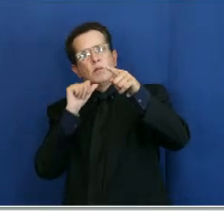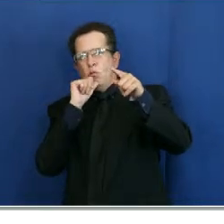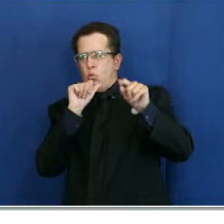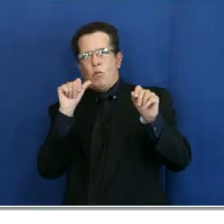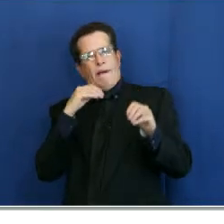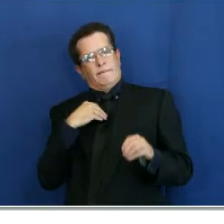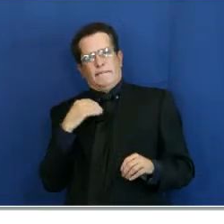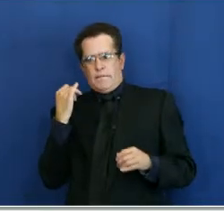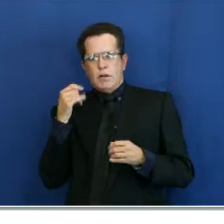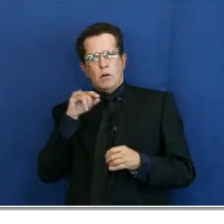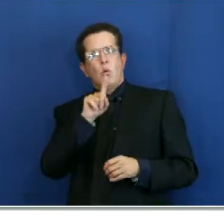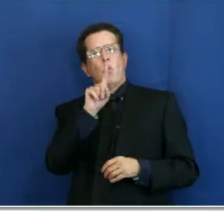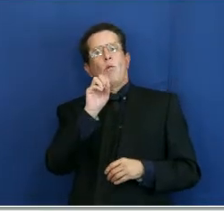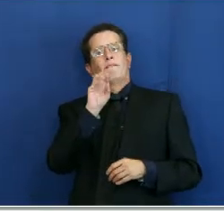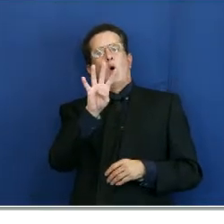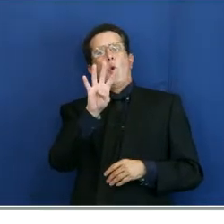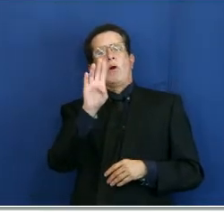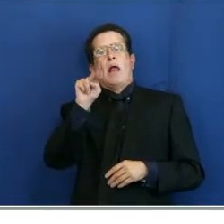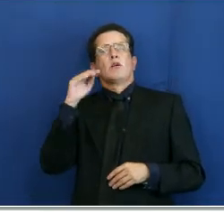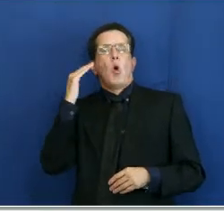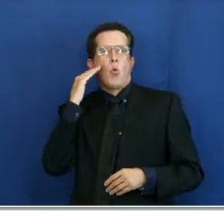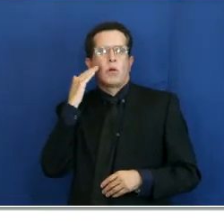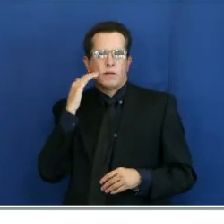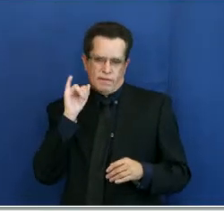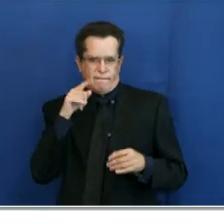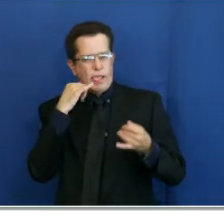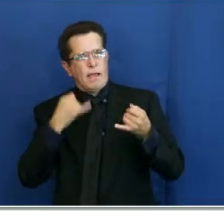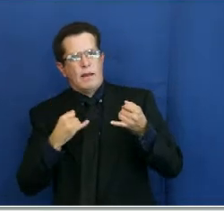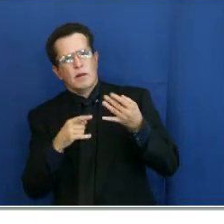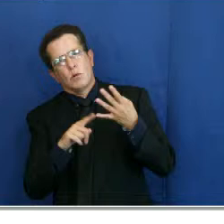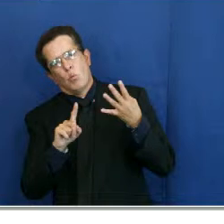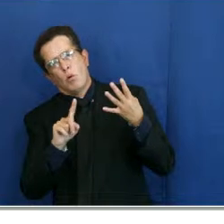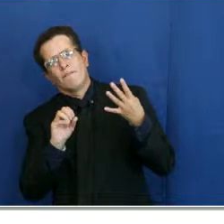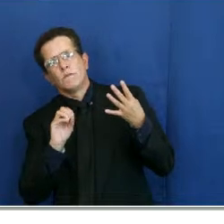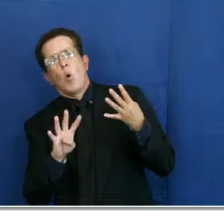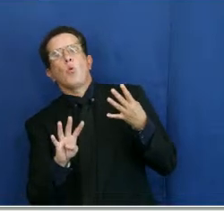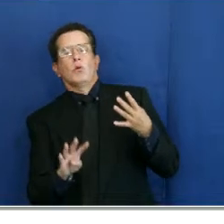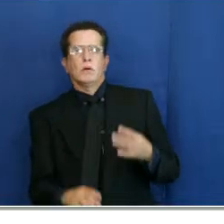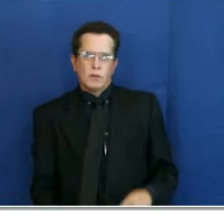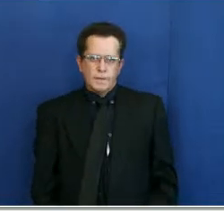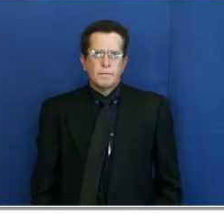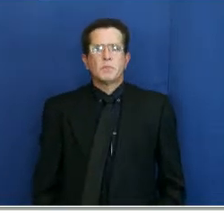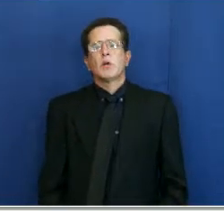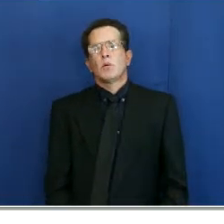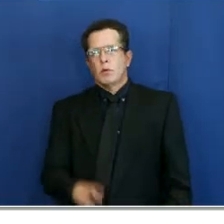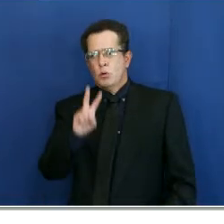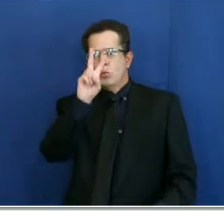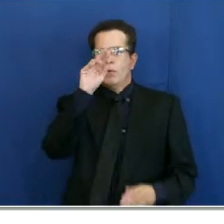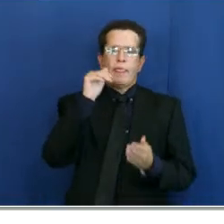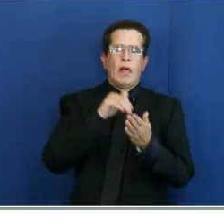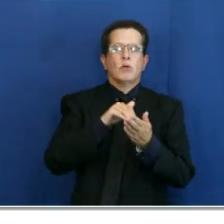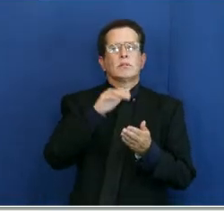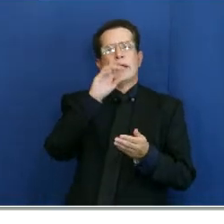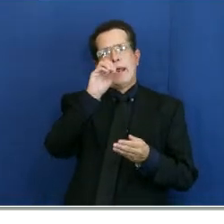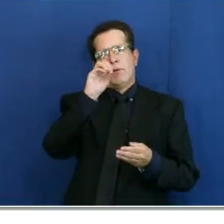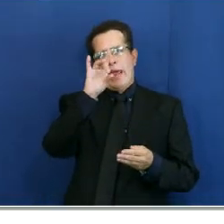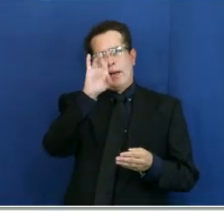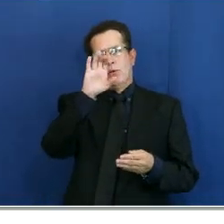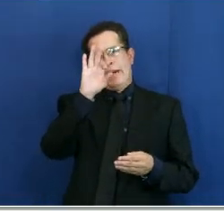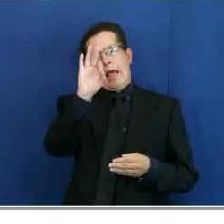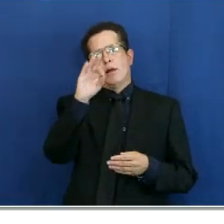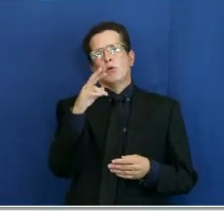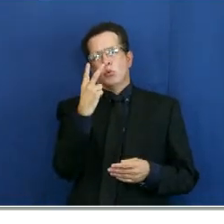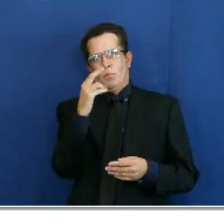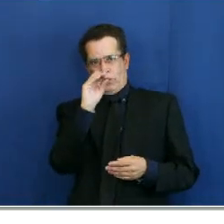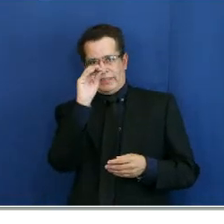104 individuals. 2,809, or 8% of all of our